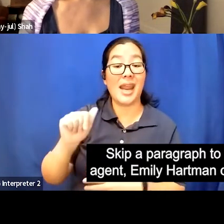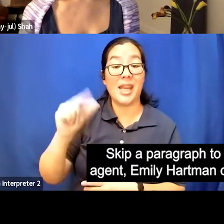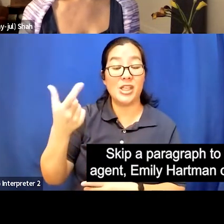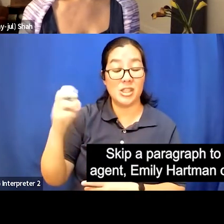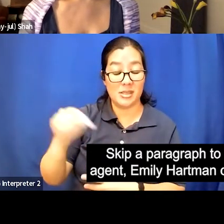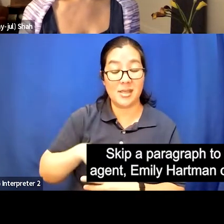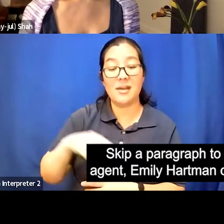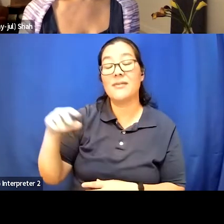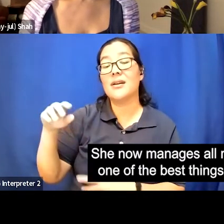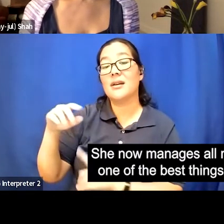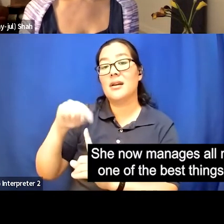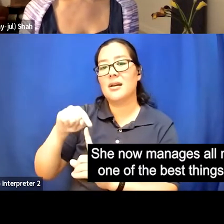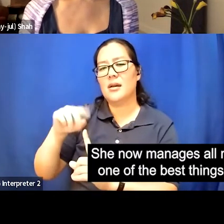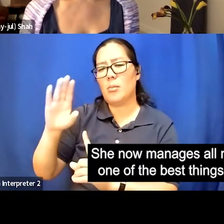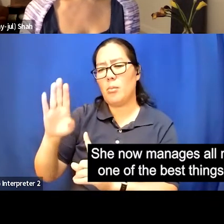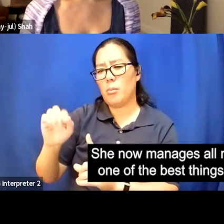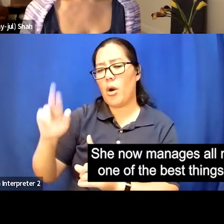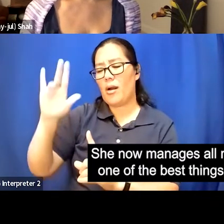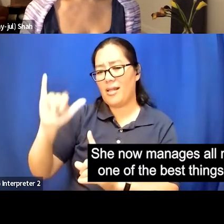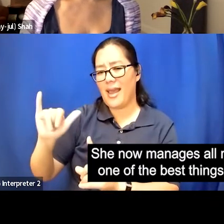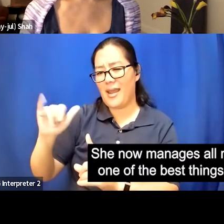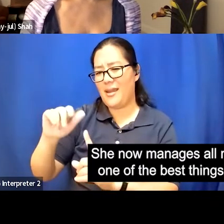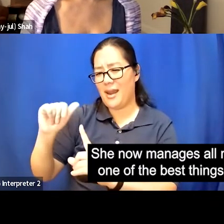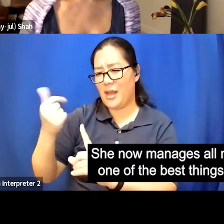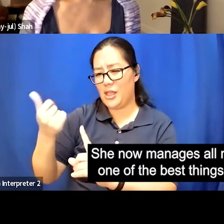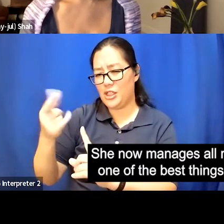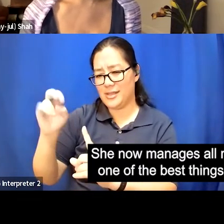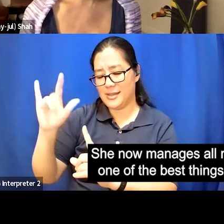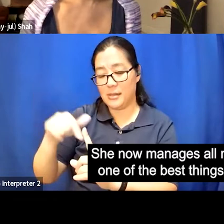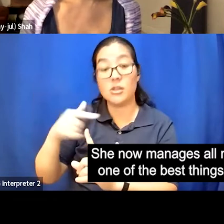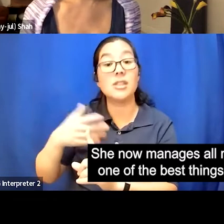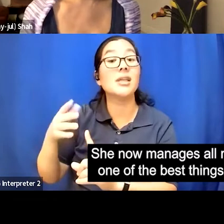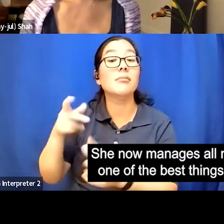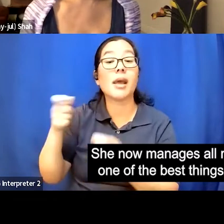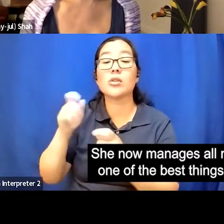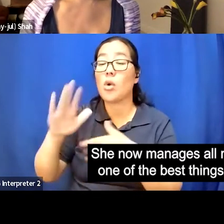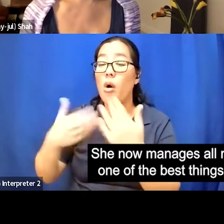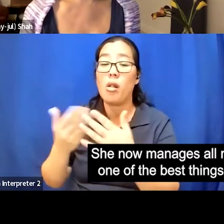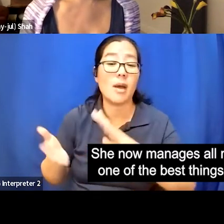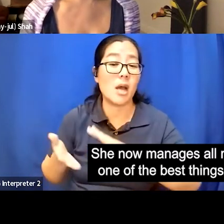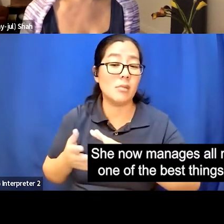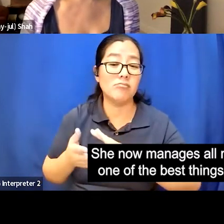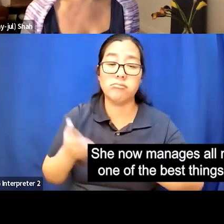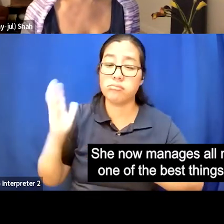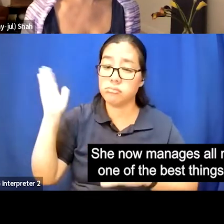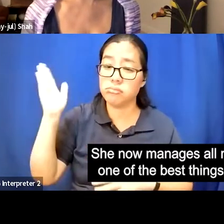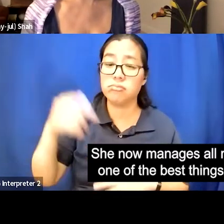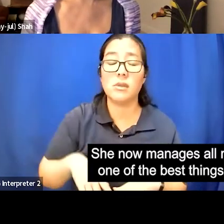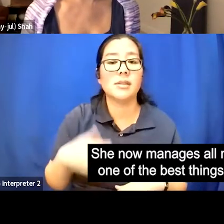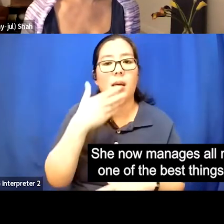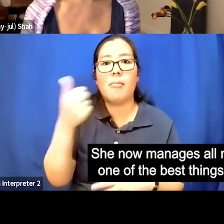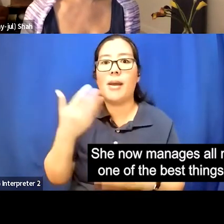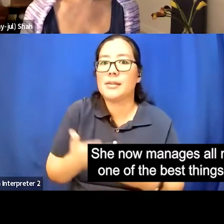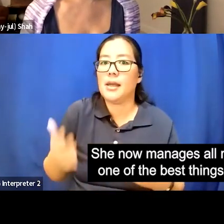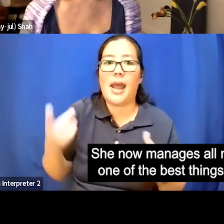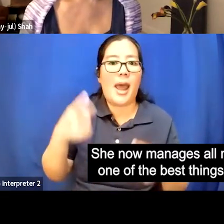Barclay Agency. She now manages all my talks, and hiring her was one of the best things to happen to me in